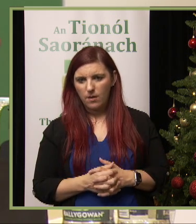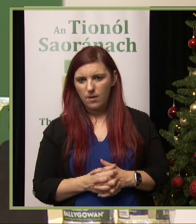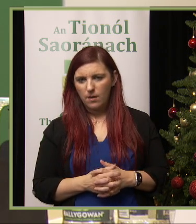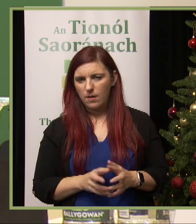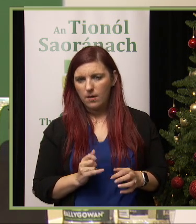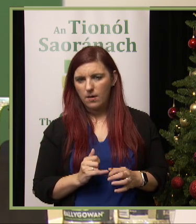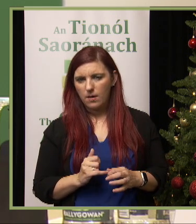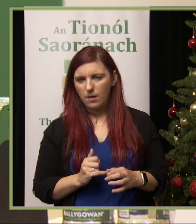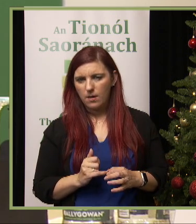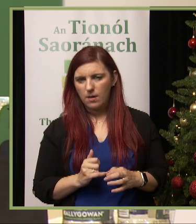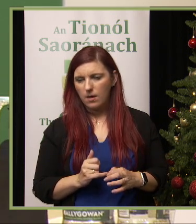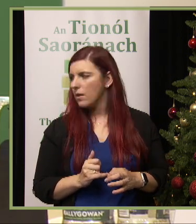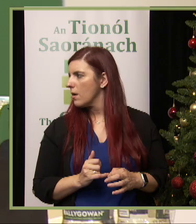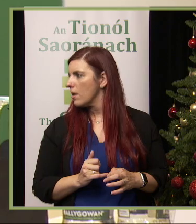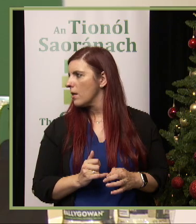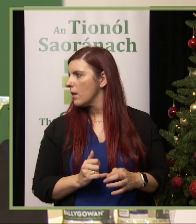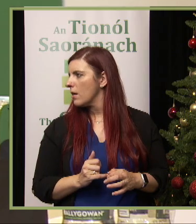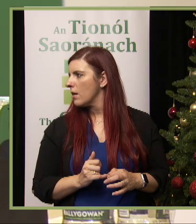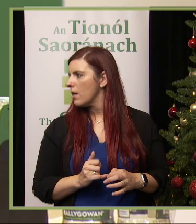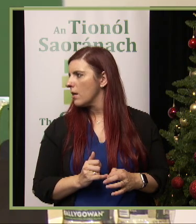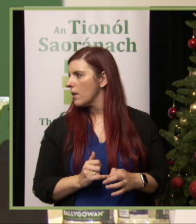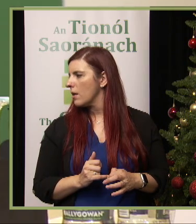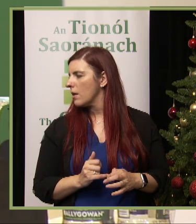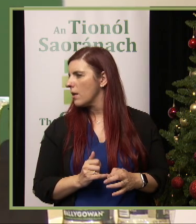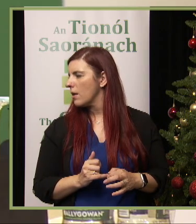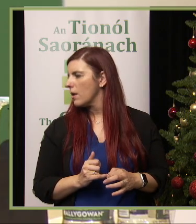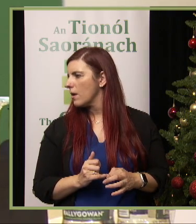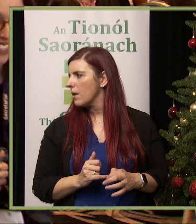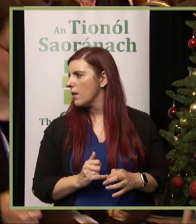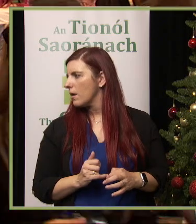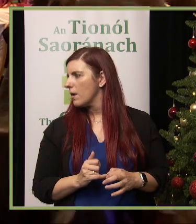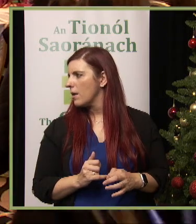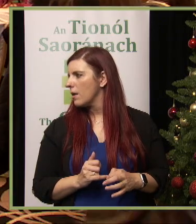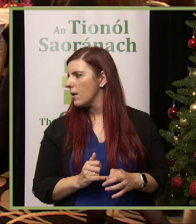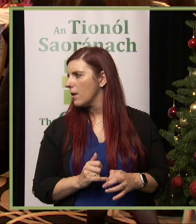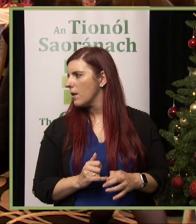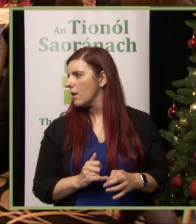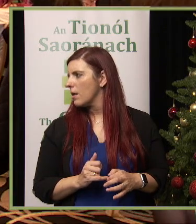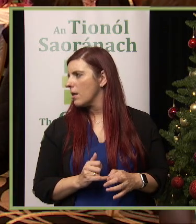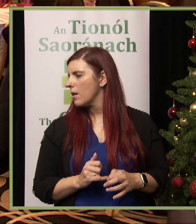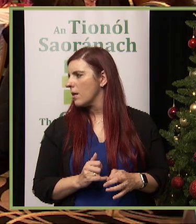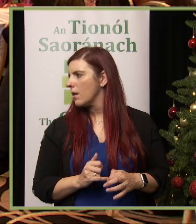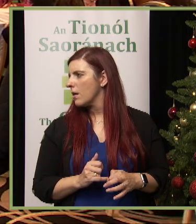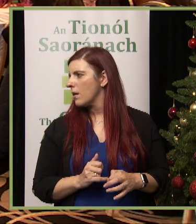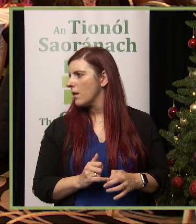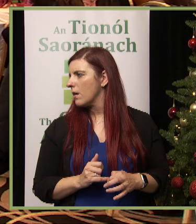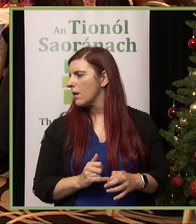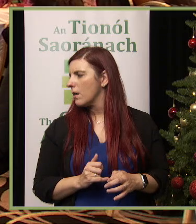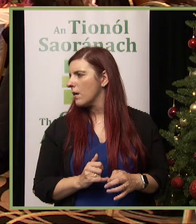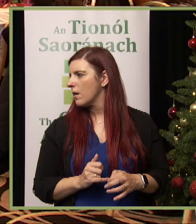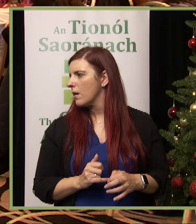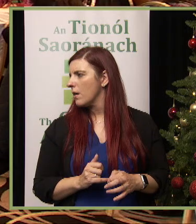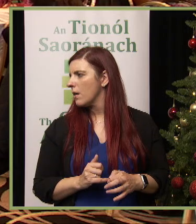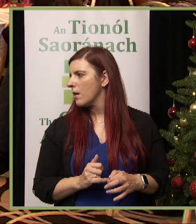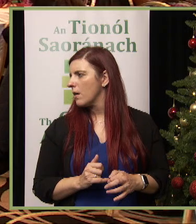Hilary, your hand is up, but Keith also had his hand up on table 4, so we'll go to Keith first. Is this to respond to this? Yeah, okay,